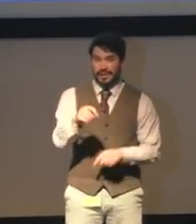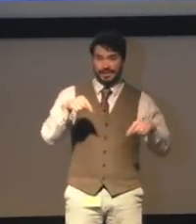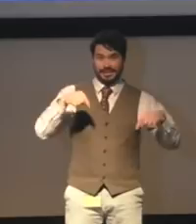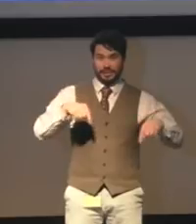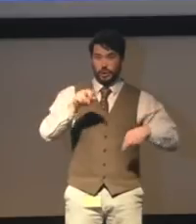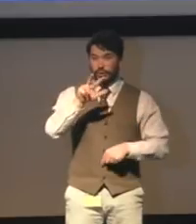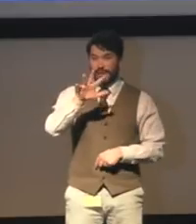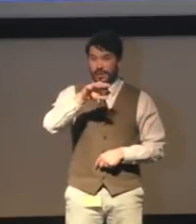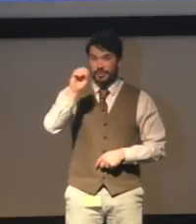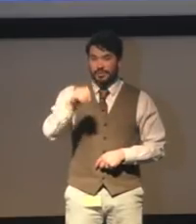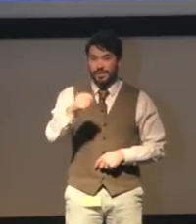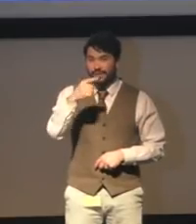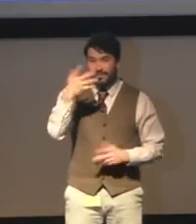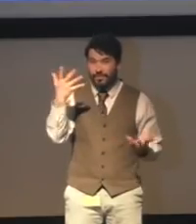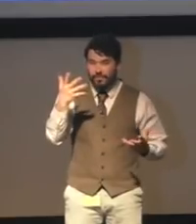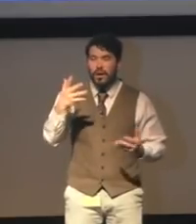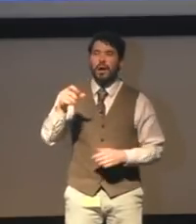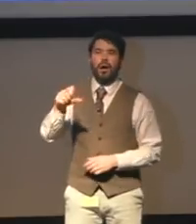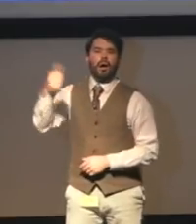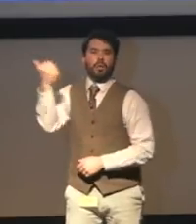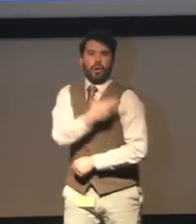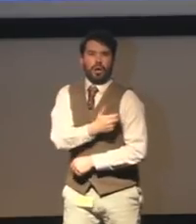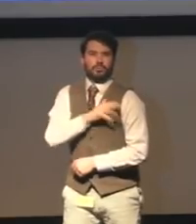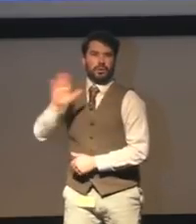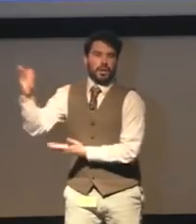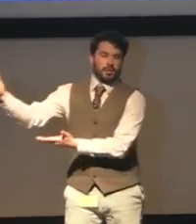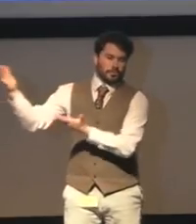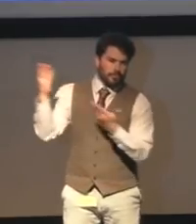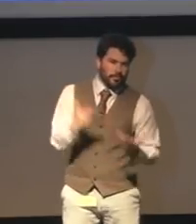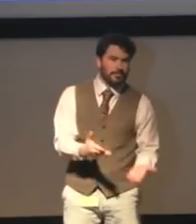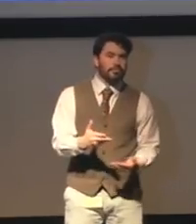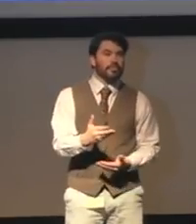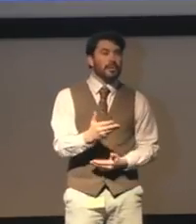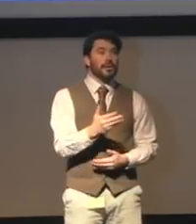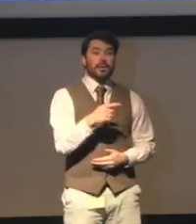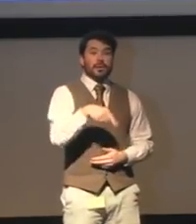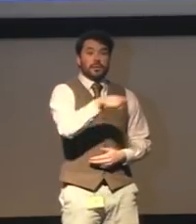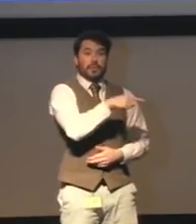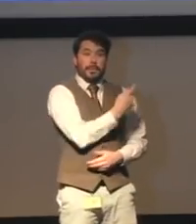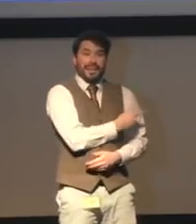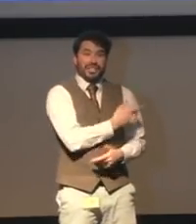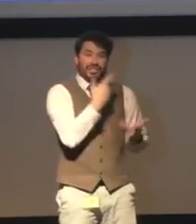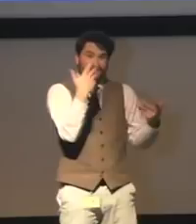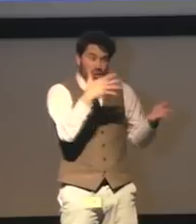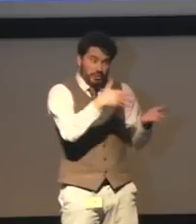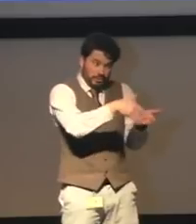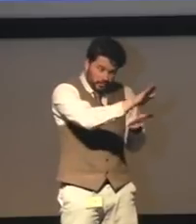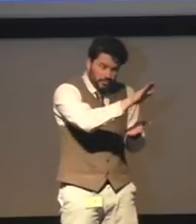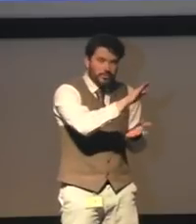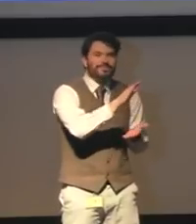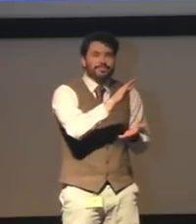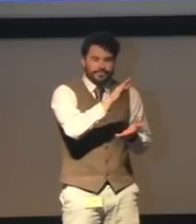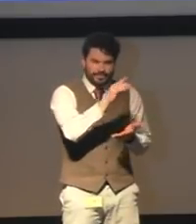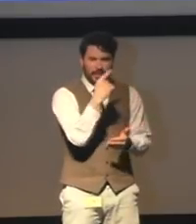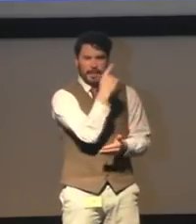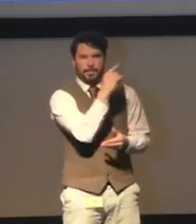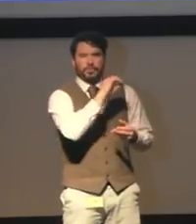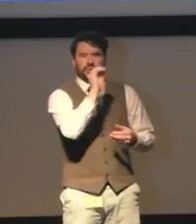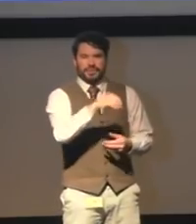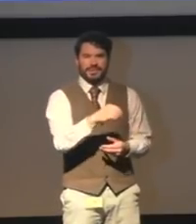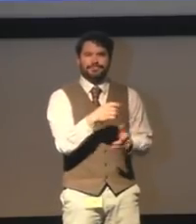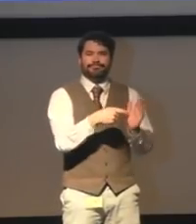patients. About 32% of our patients that have been discharged so far have required an ICU stay. And